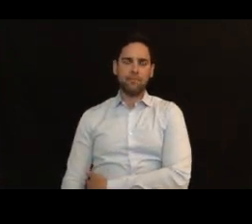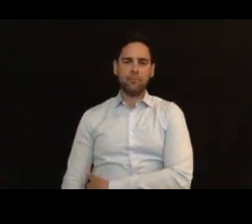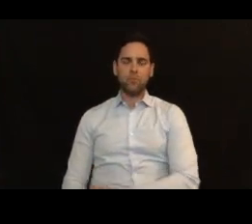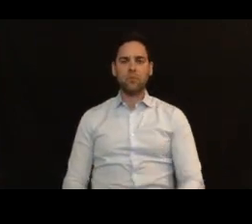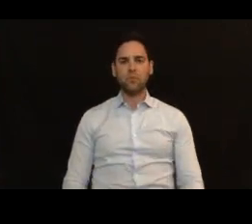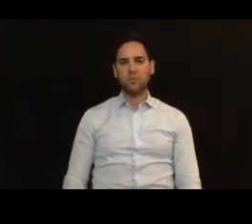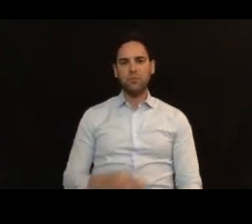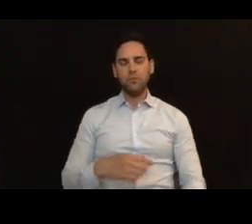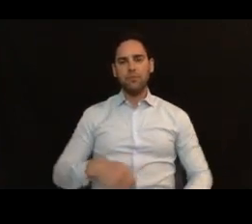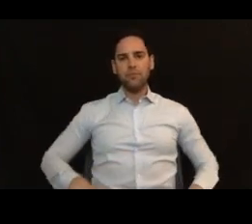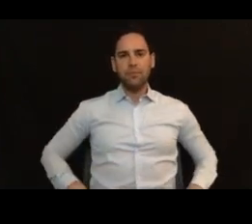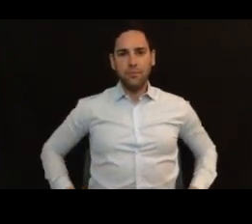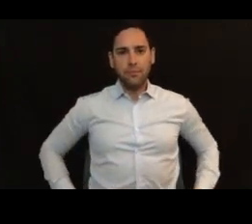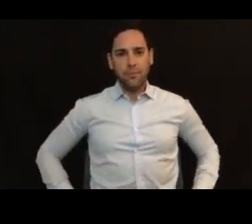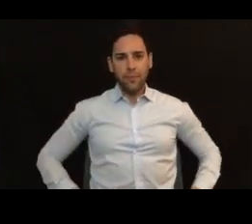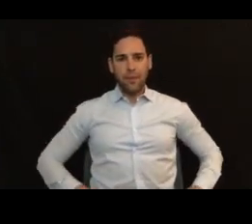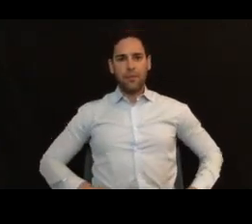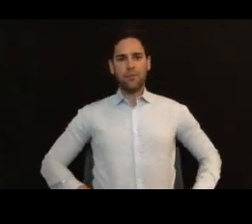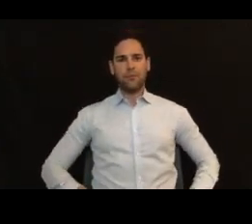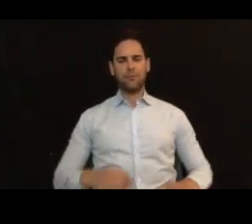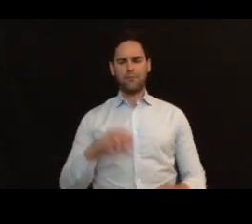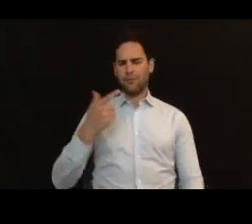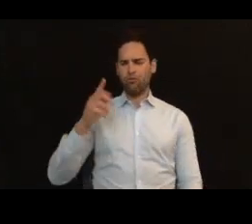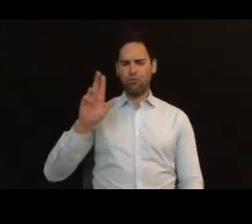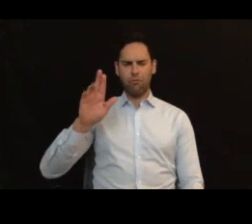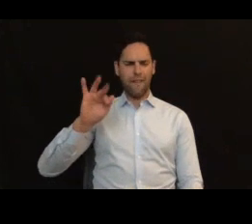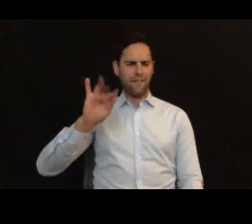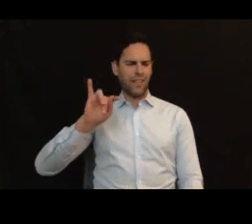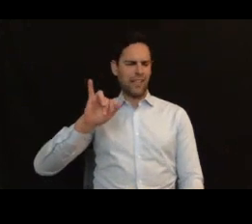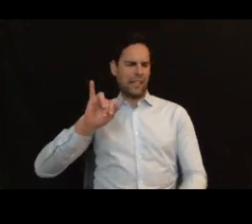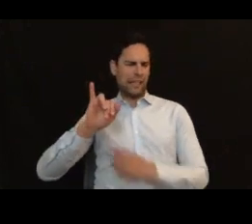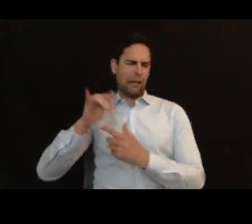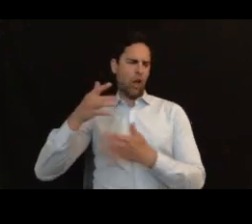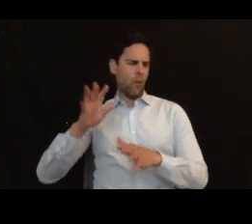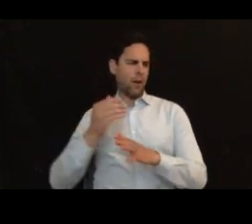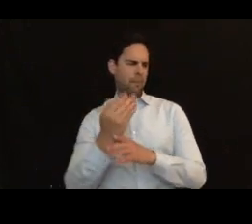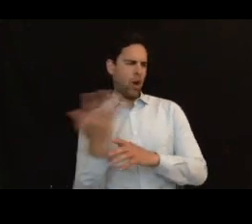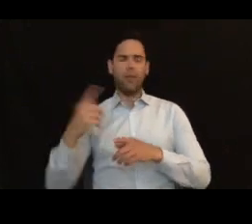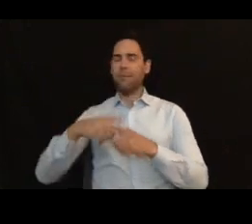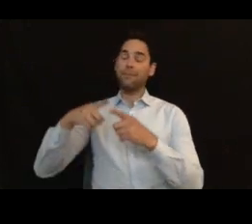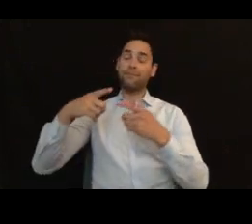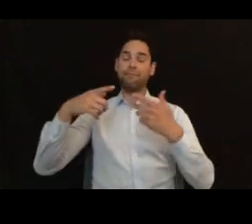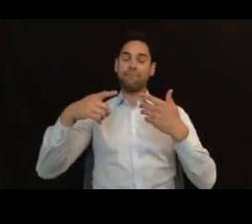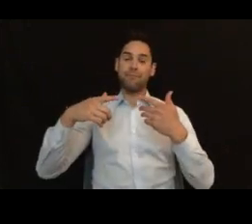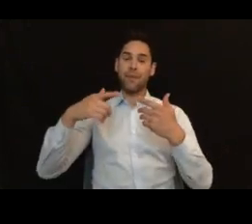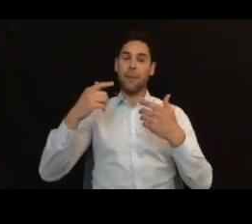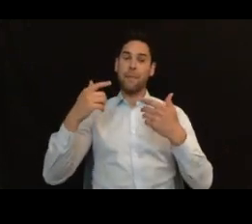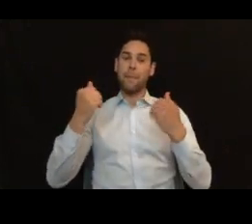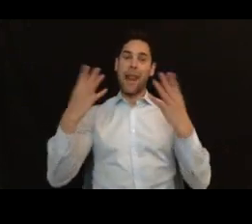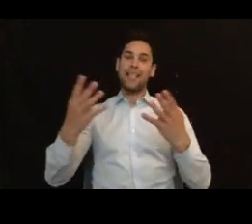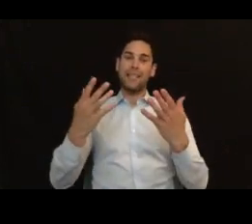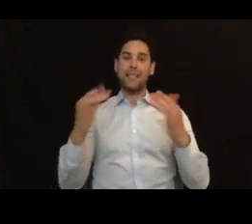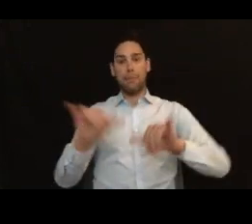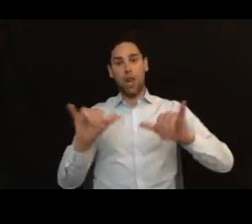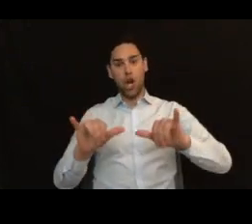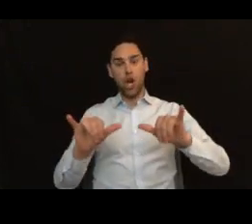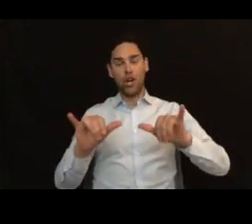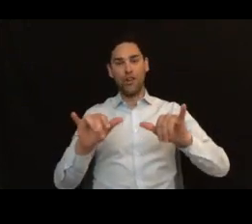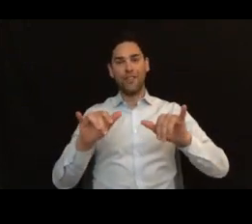graffitis. I don't know, I guess graffiti is already a plural, but there are many similar spray paint where it says queers hate